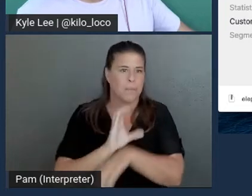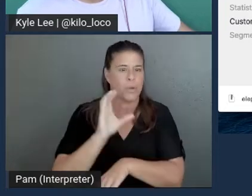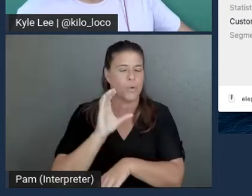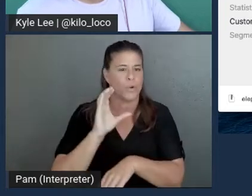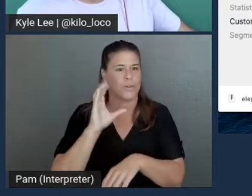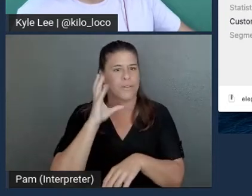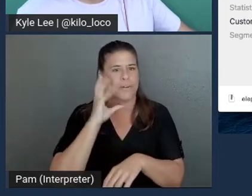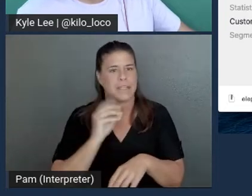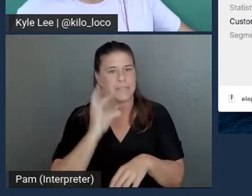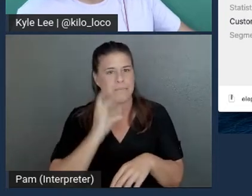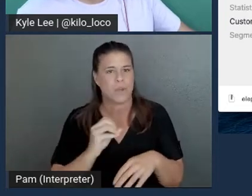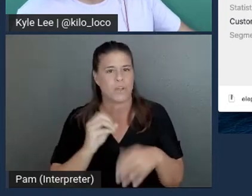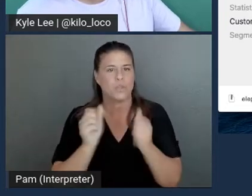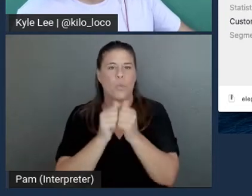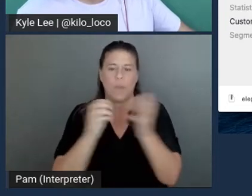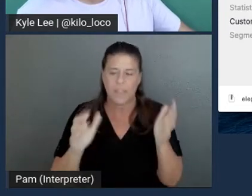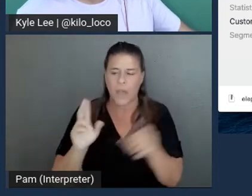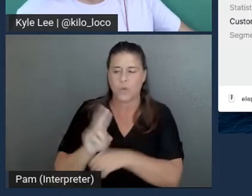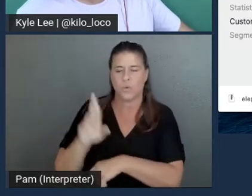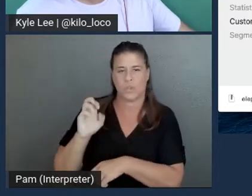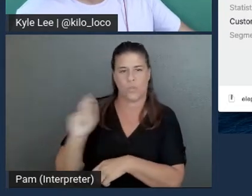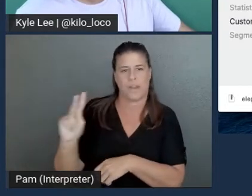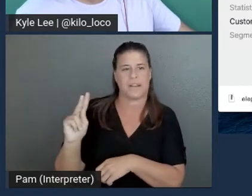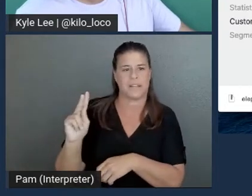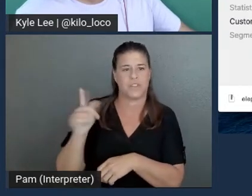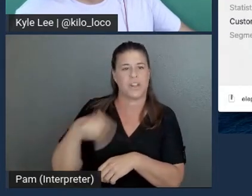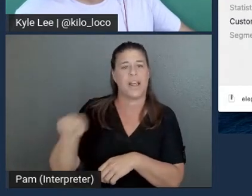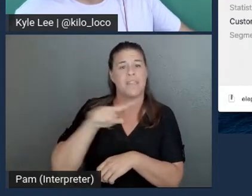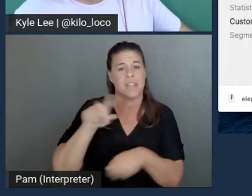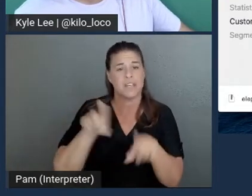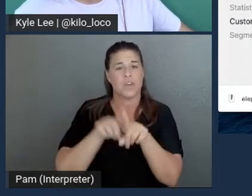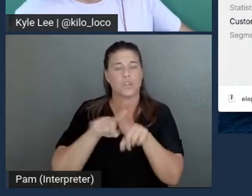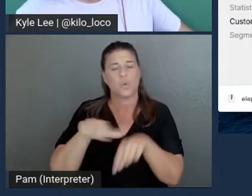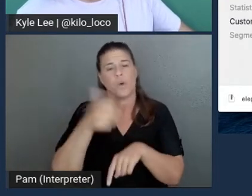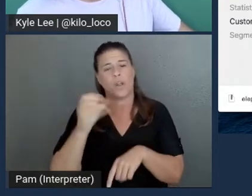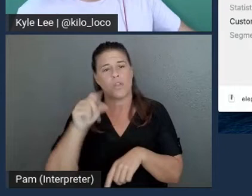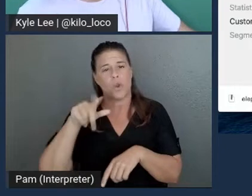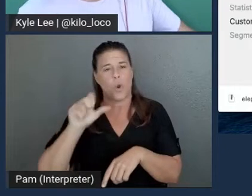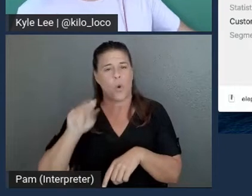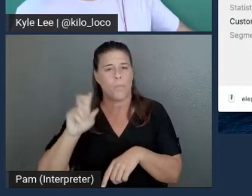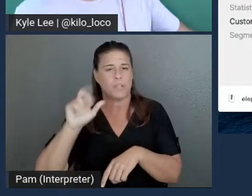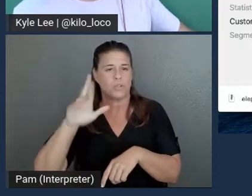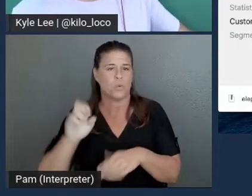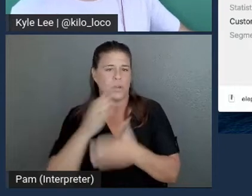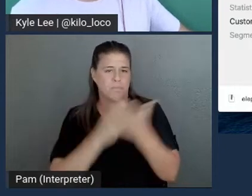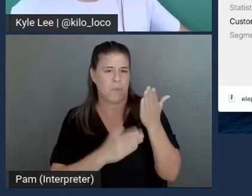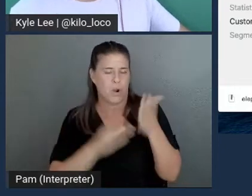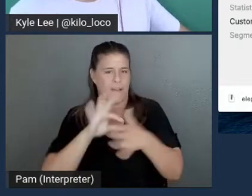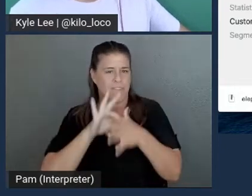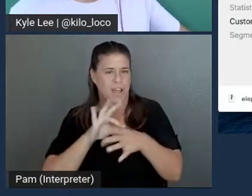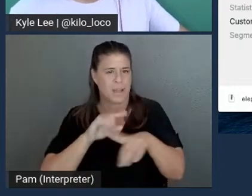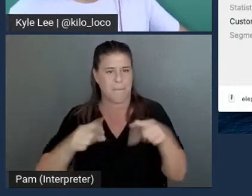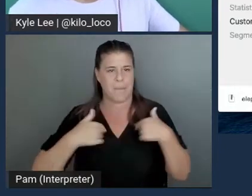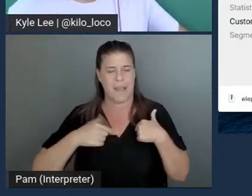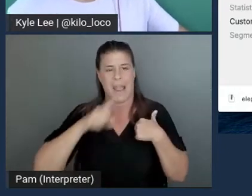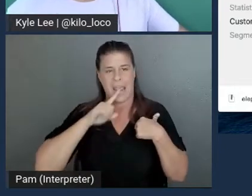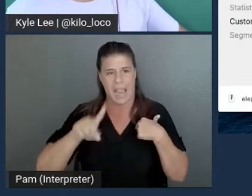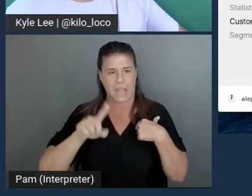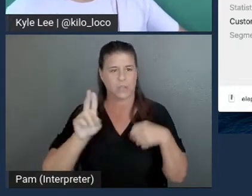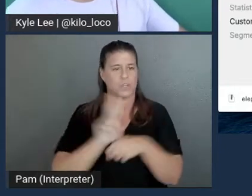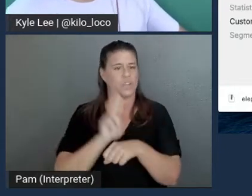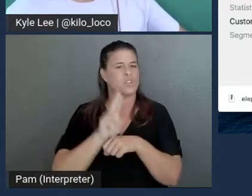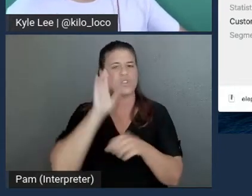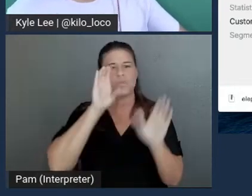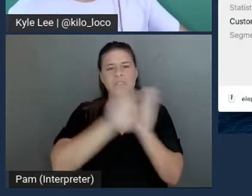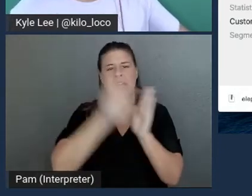something like recognition. So this is also another open source piece of content. But I actually essentially just used images